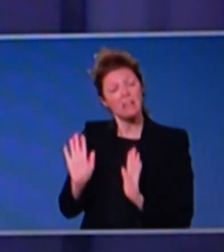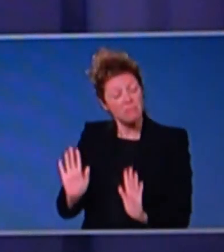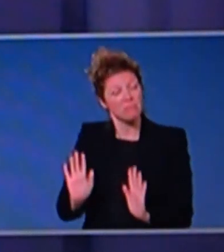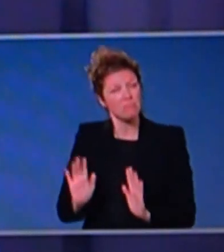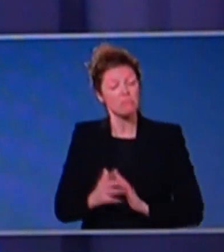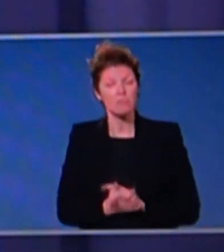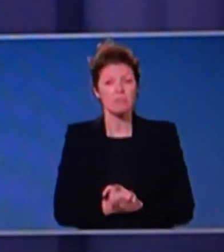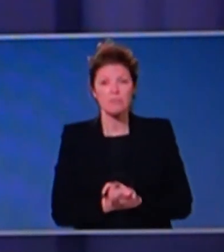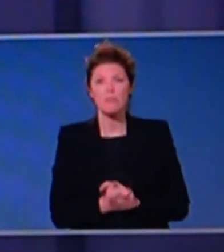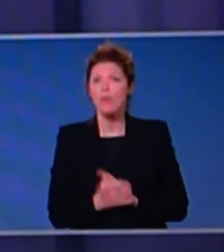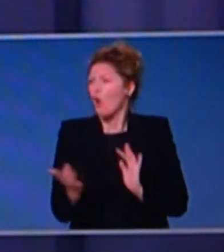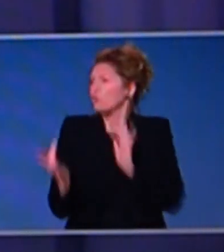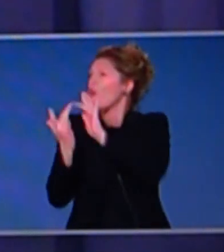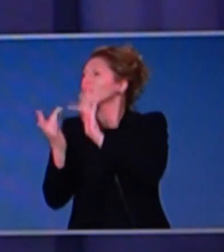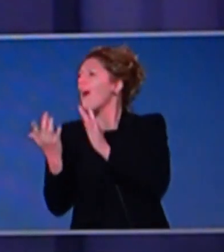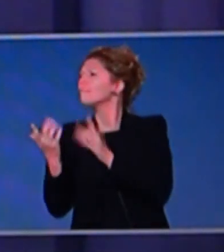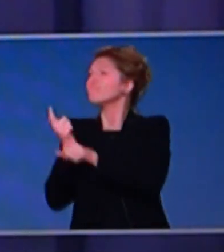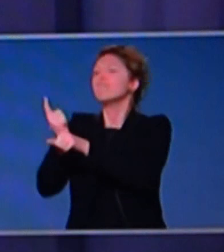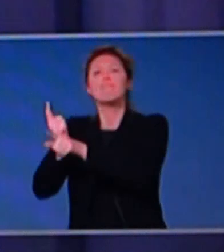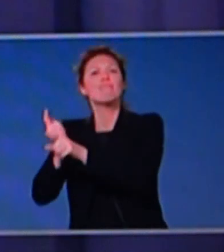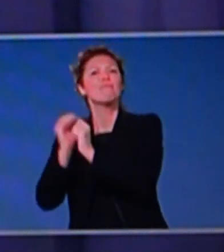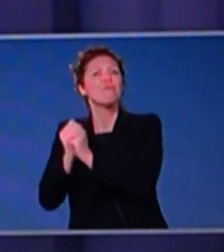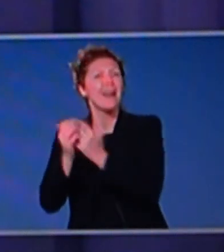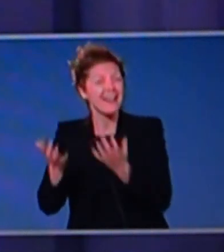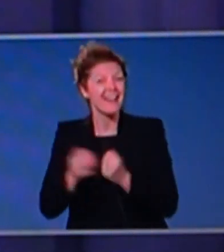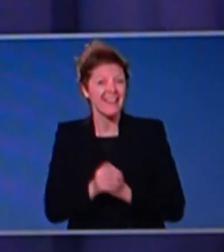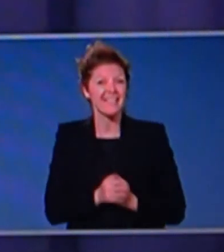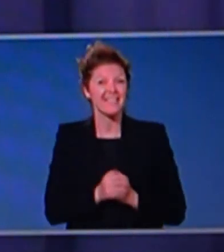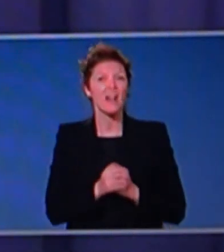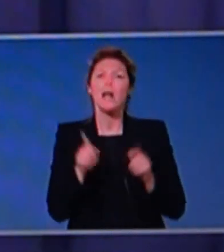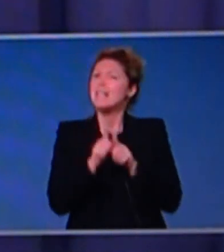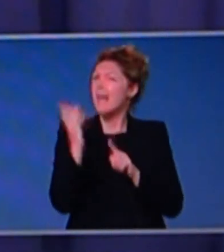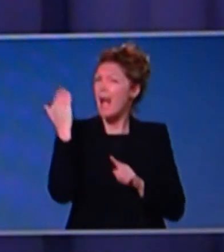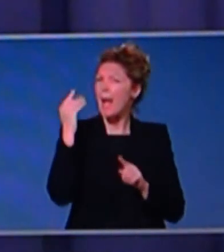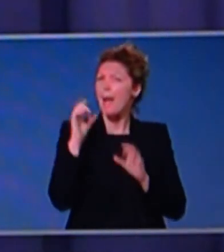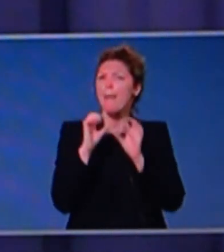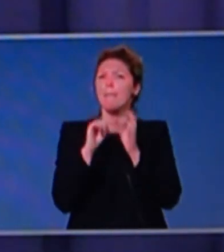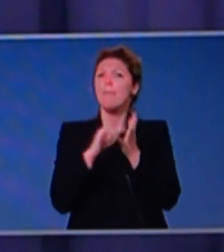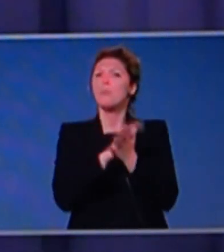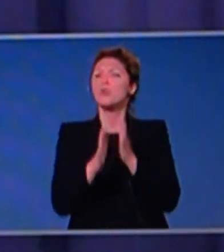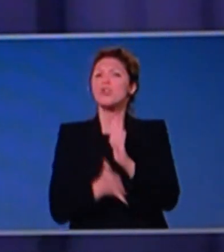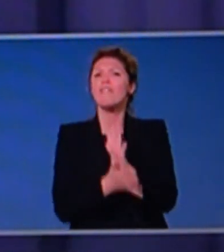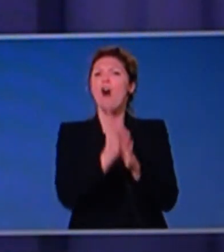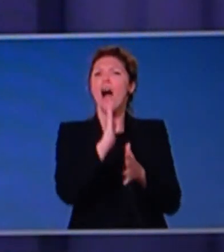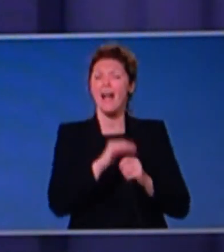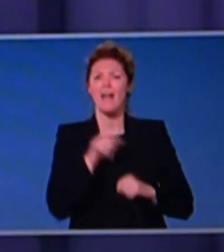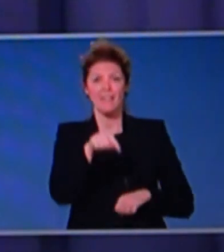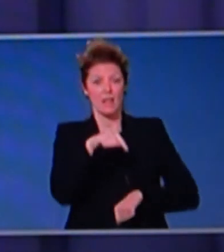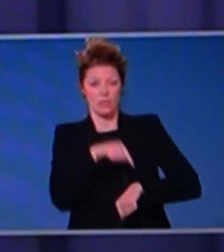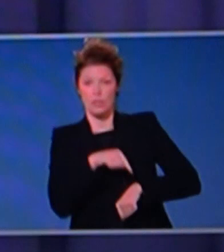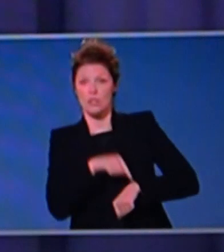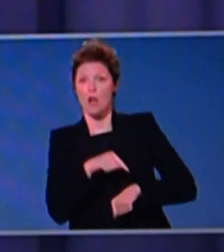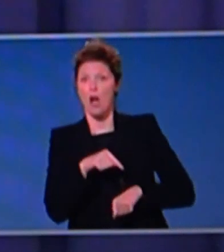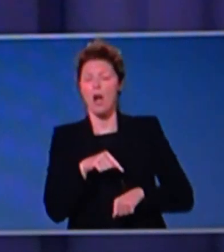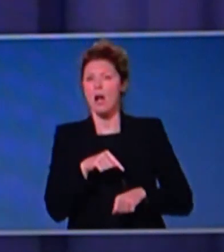heard from, and I said this before, we heard from our fellow Aussies during the bushfires that when the chips were down, we really needed to rely